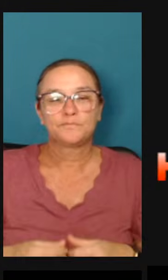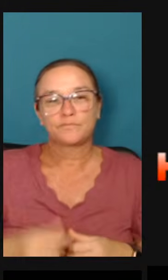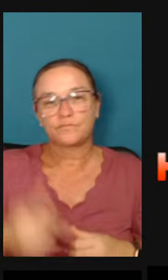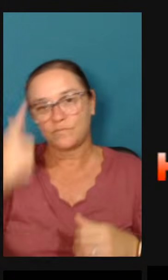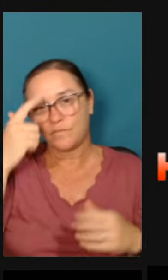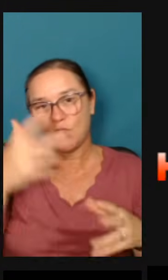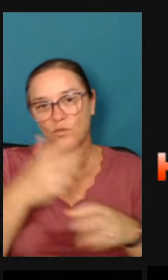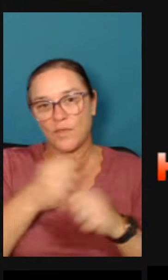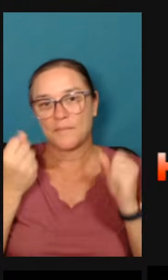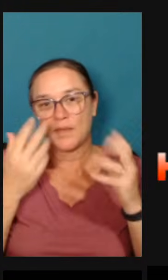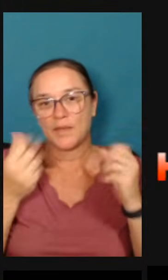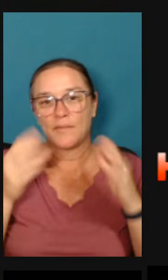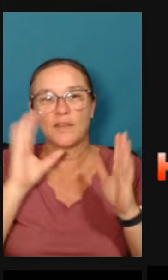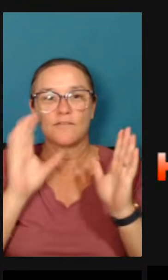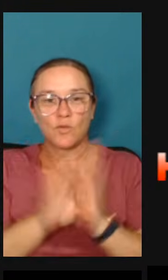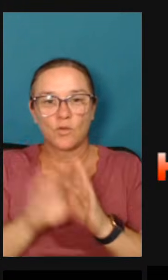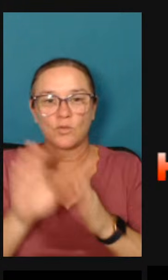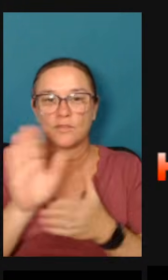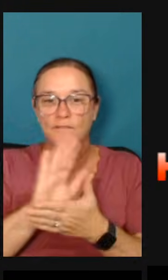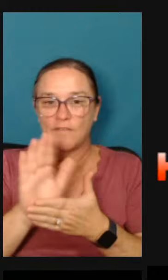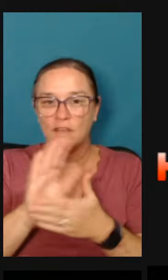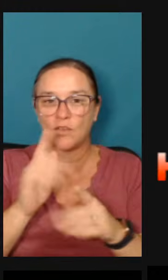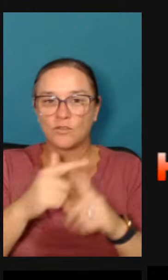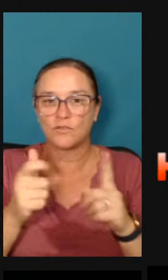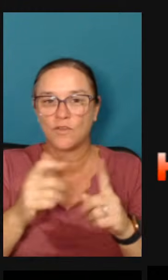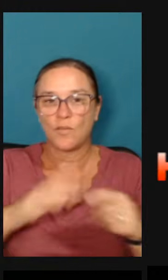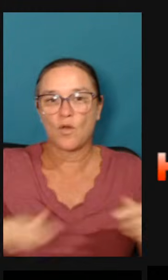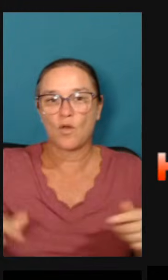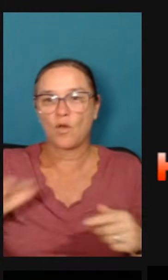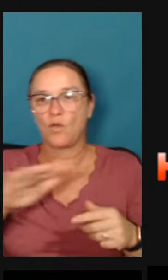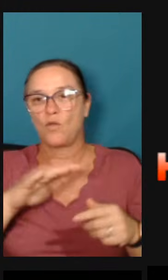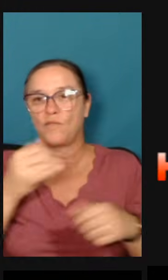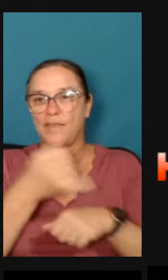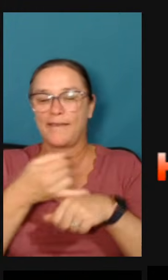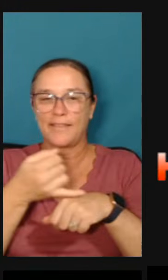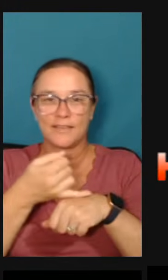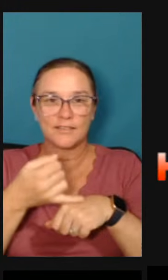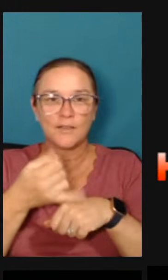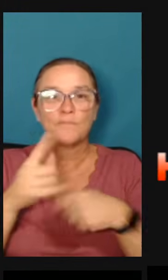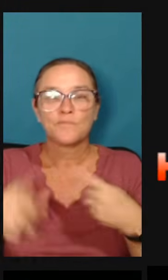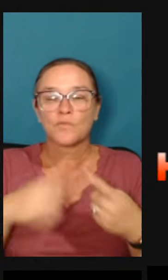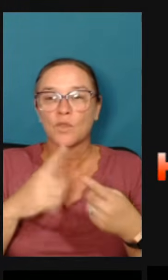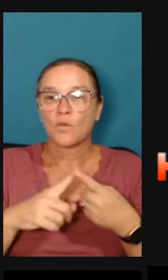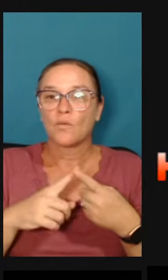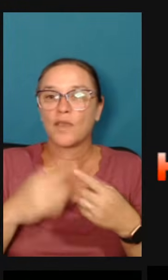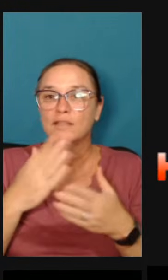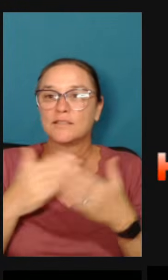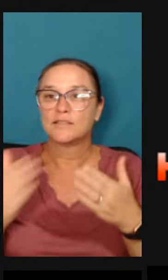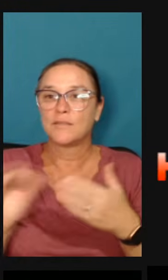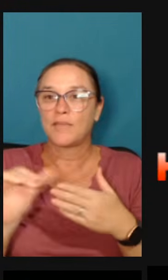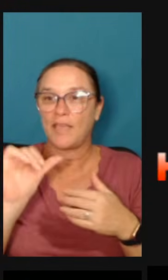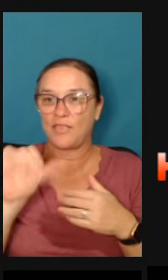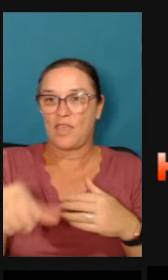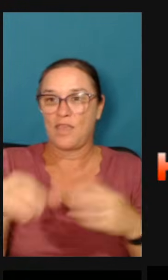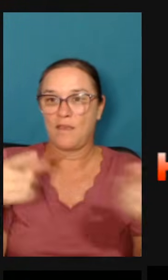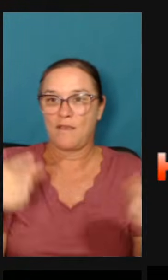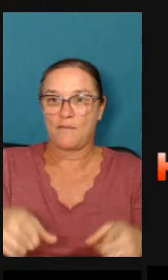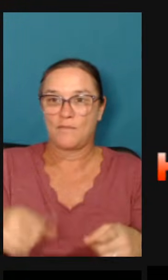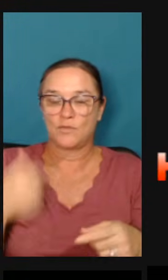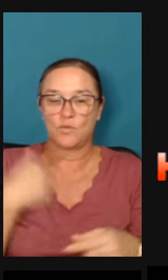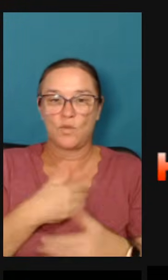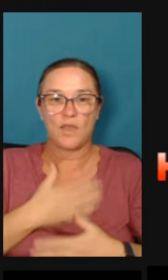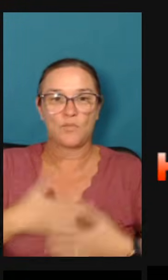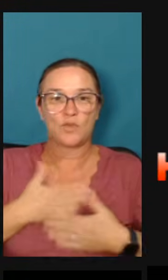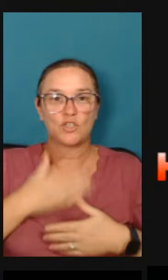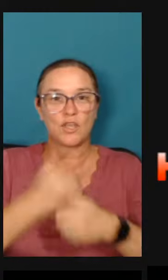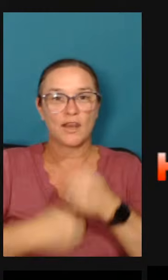of photos and videos sent to us from around the island whenever something like that happens. So we appreciate everybody that